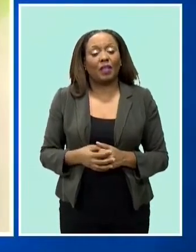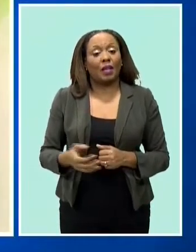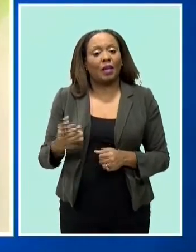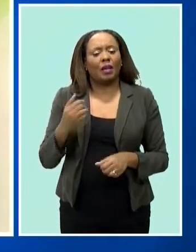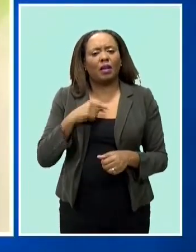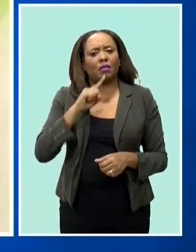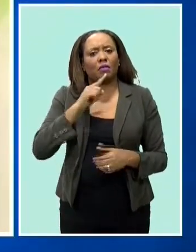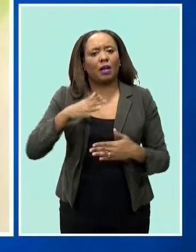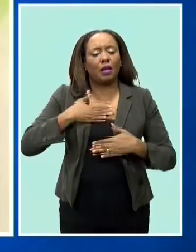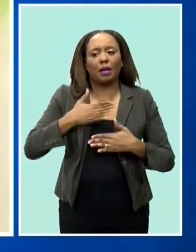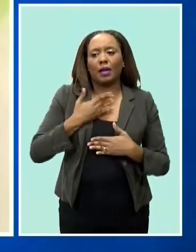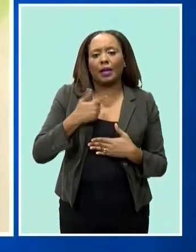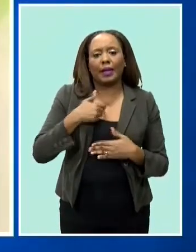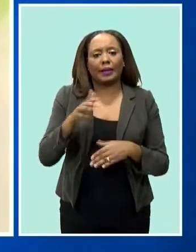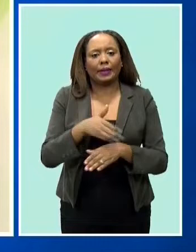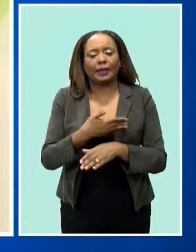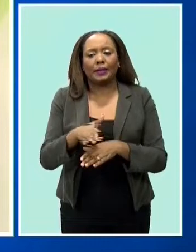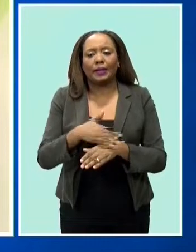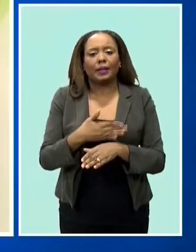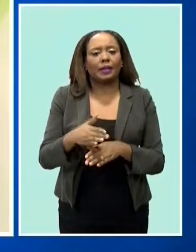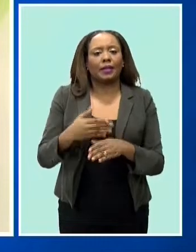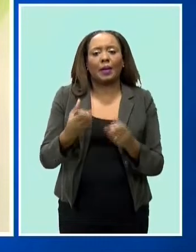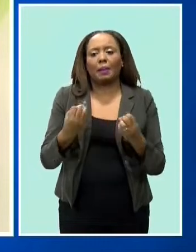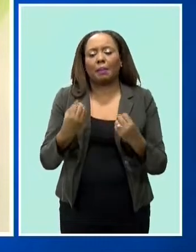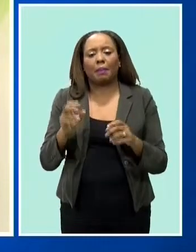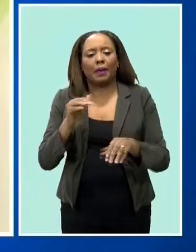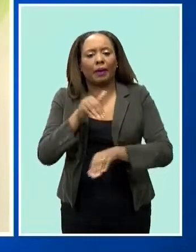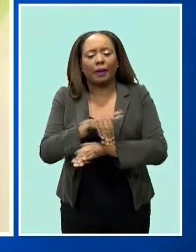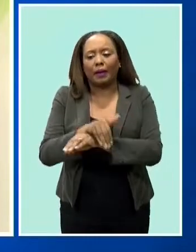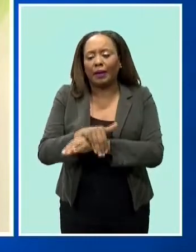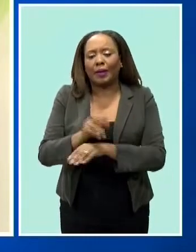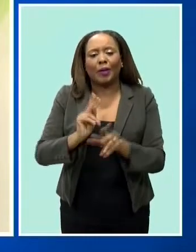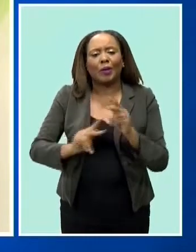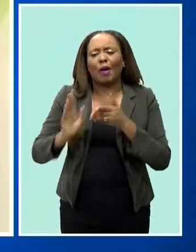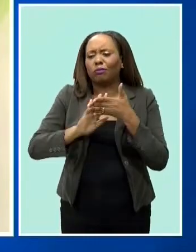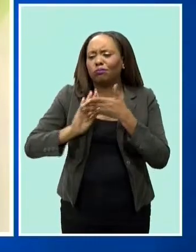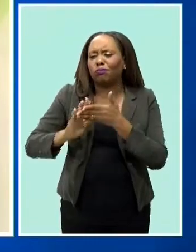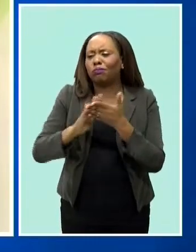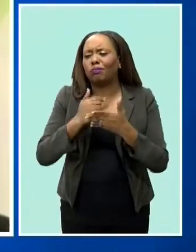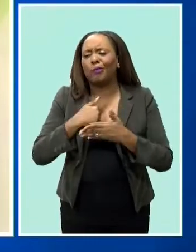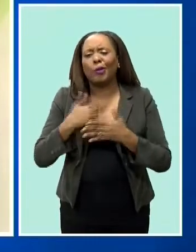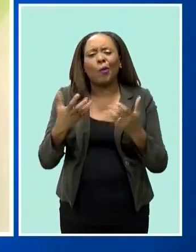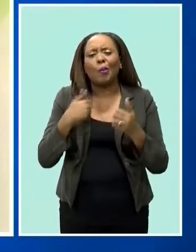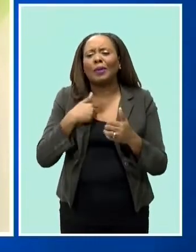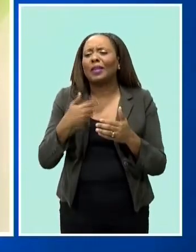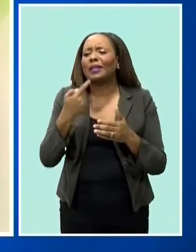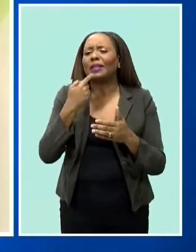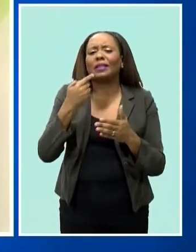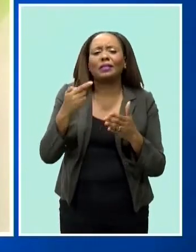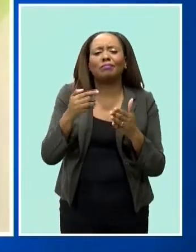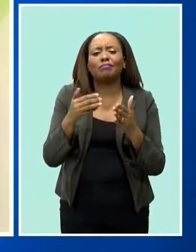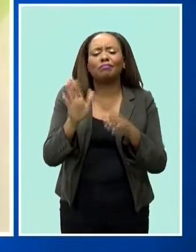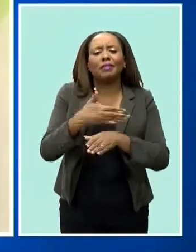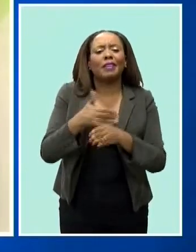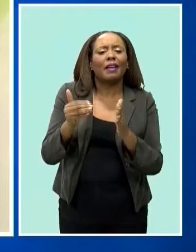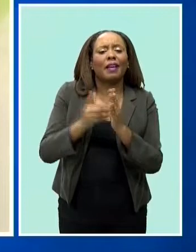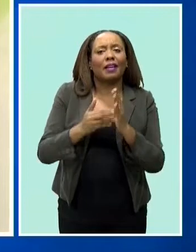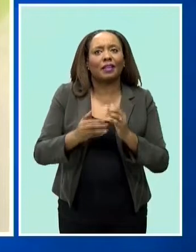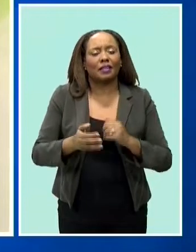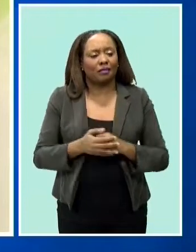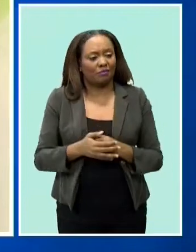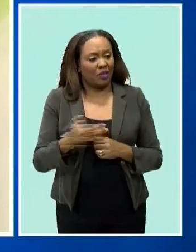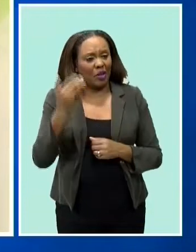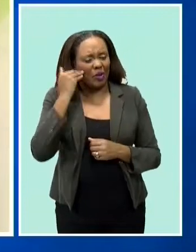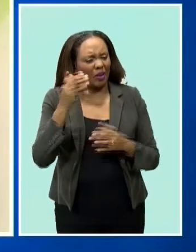Been getting our encores many nights, so I'm very comfortable with the song. All right, we know you also did some good stuff in House of Soca this year. Just tell us